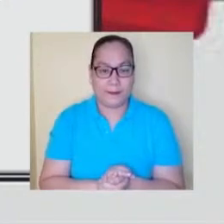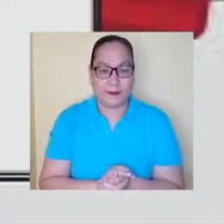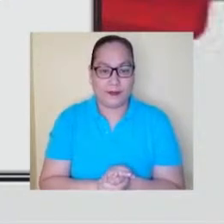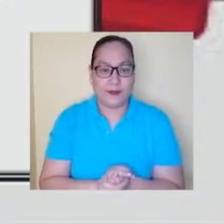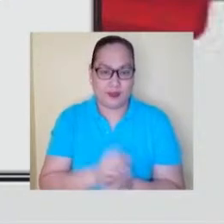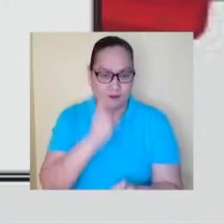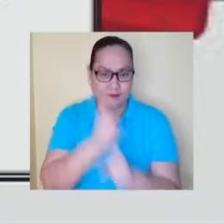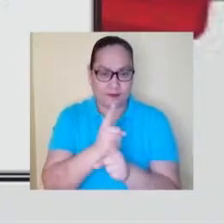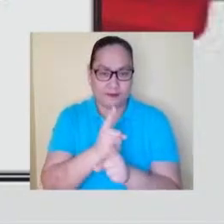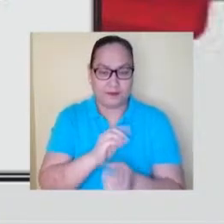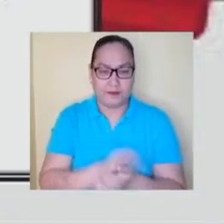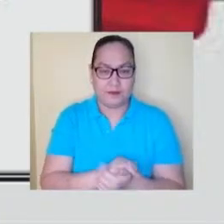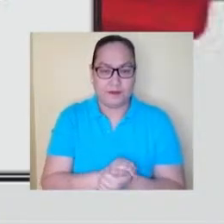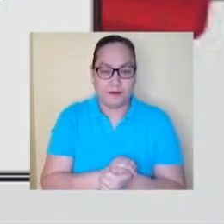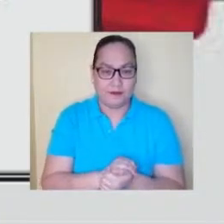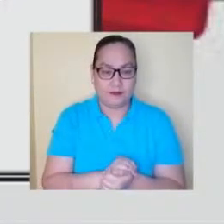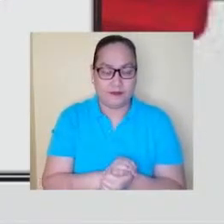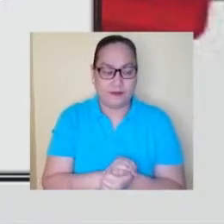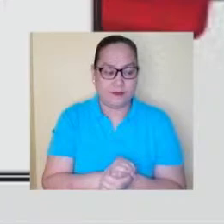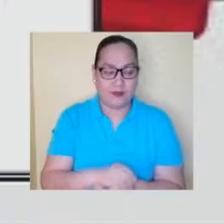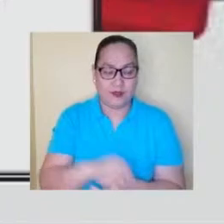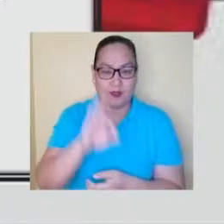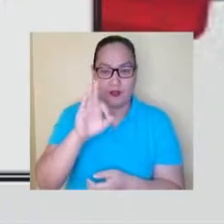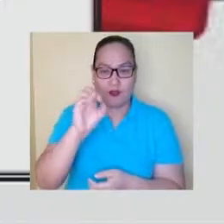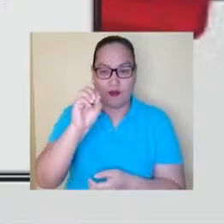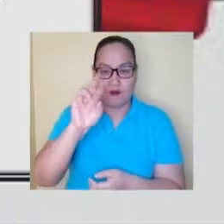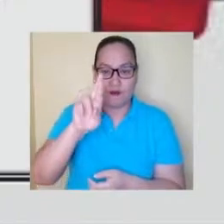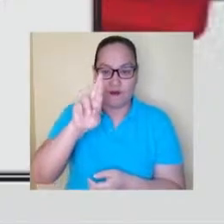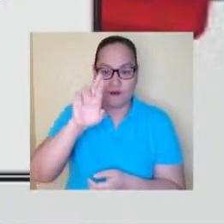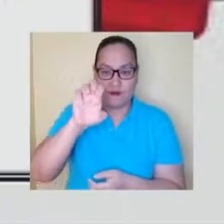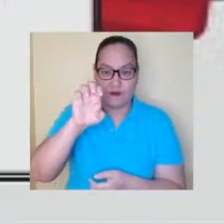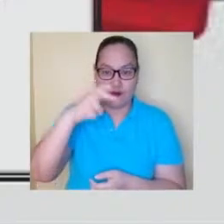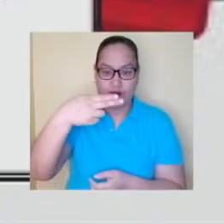You got it right! It's forehead thermometer.